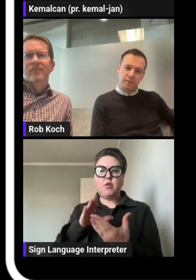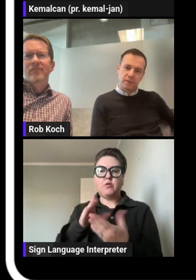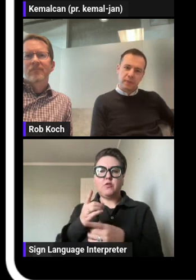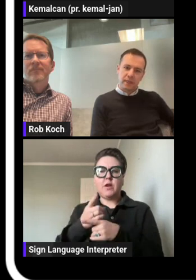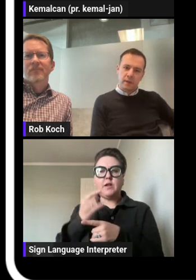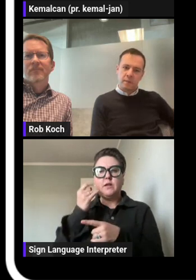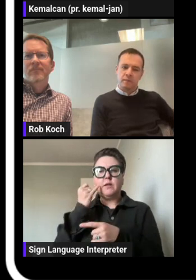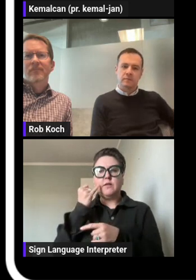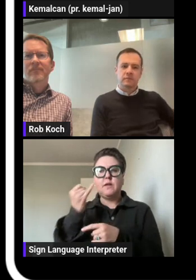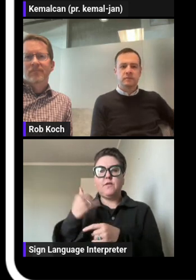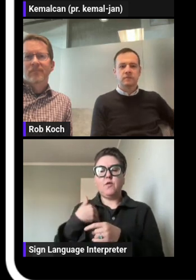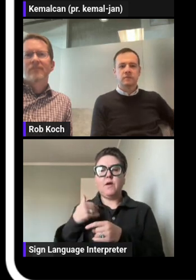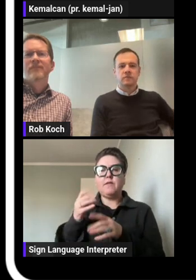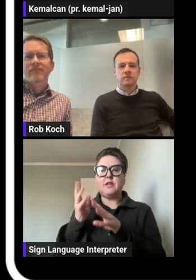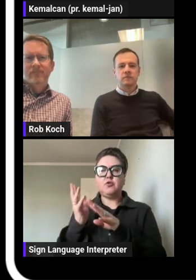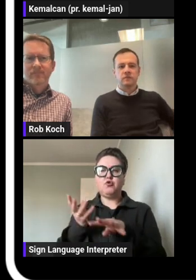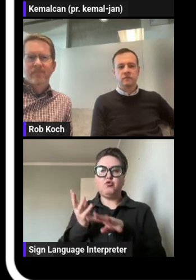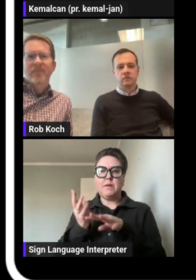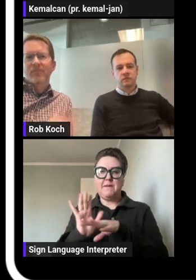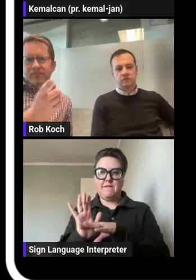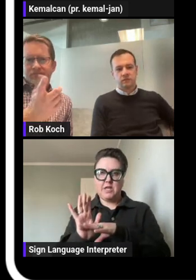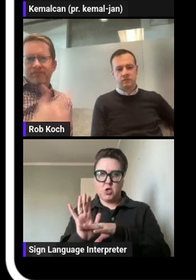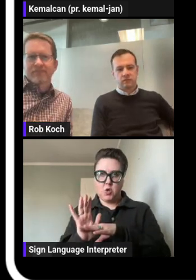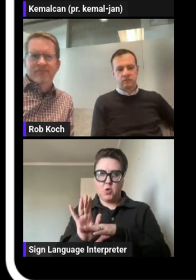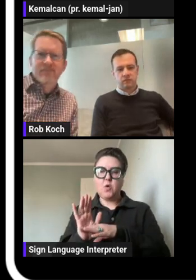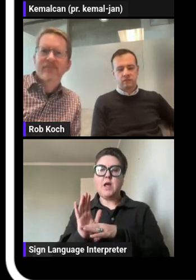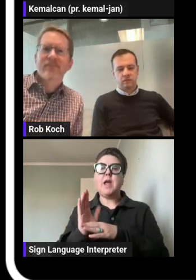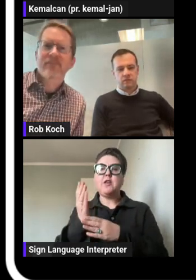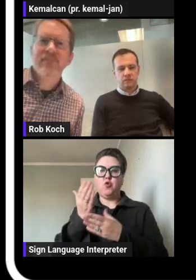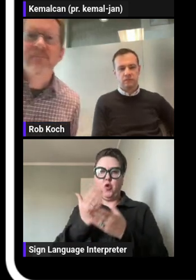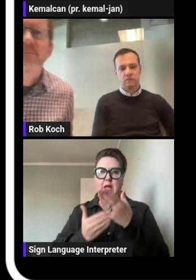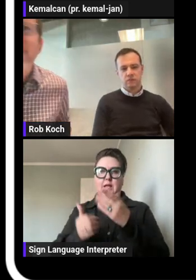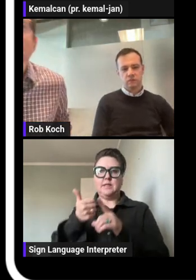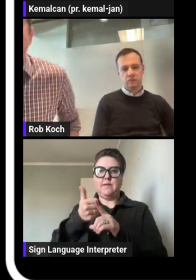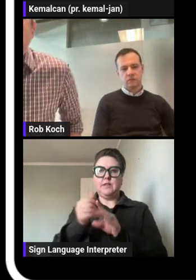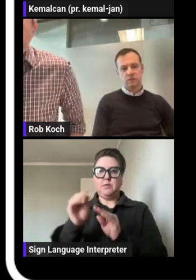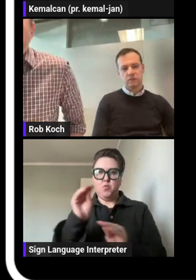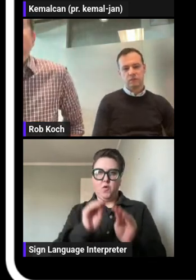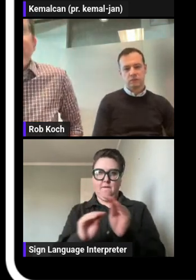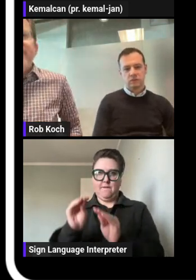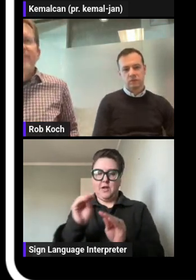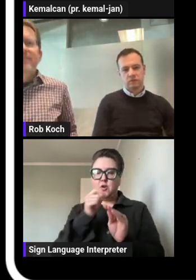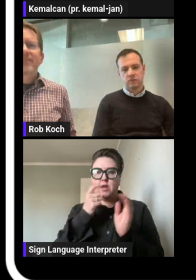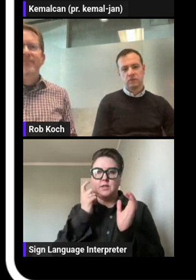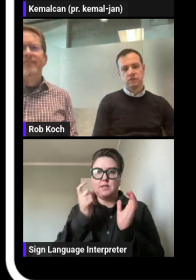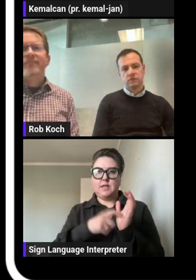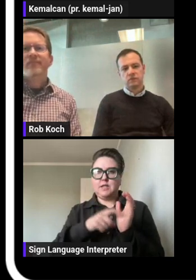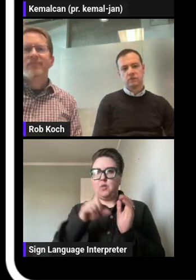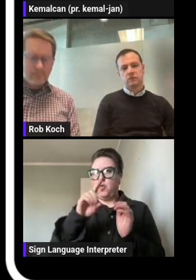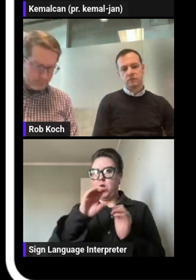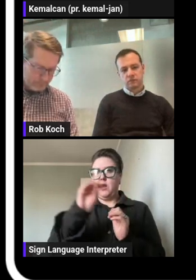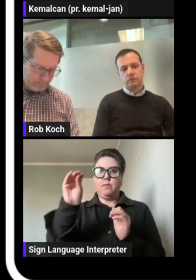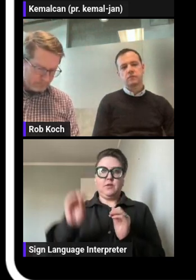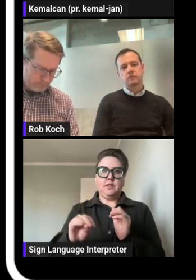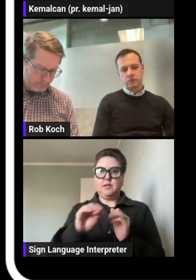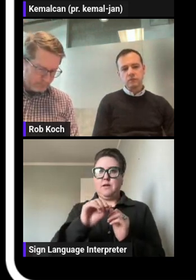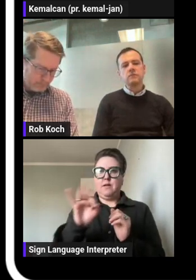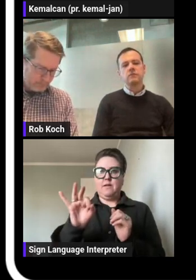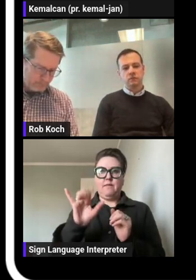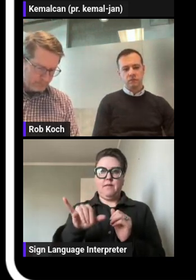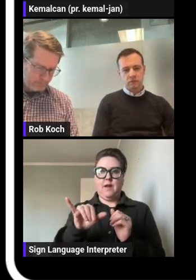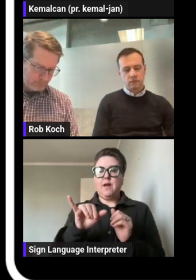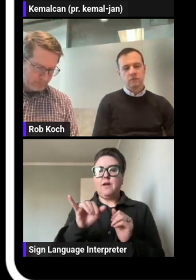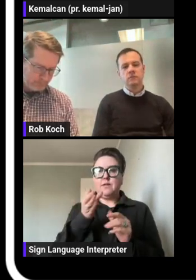have streaming video, right, and your hand is moving, it's not like you need to detect 100% of that there.